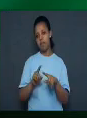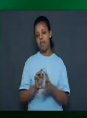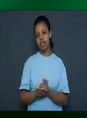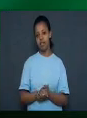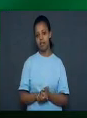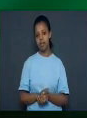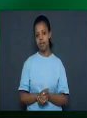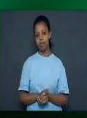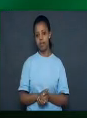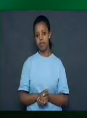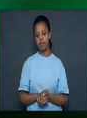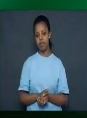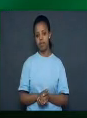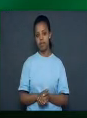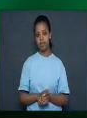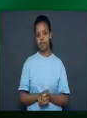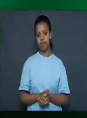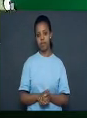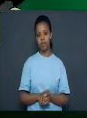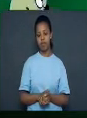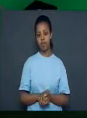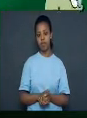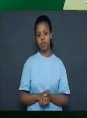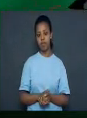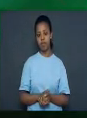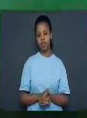Let's get back to our lesson.